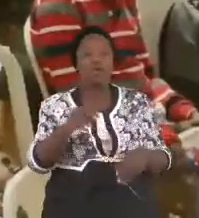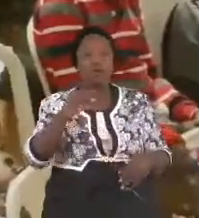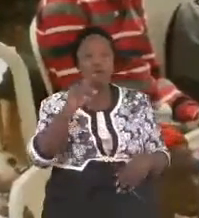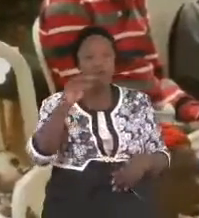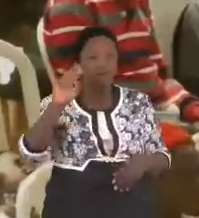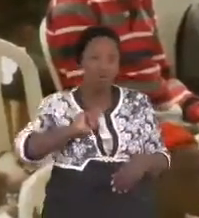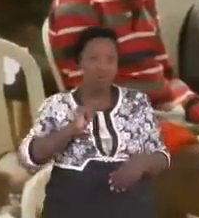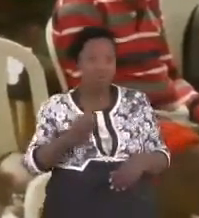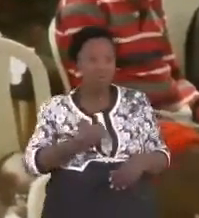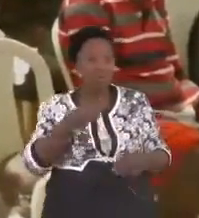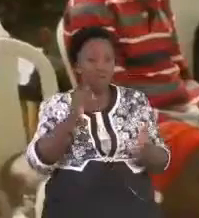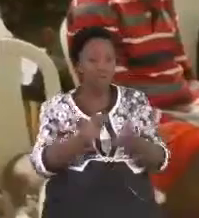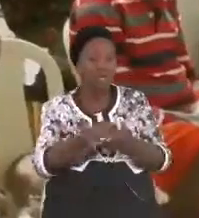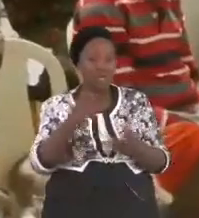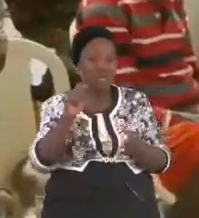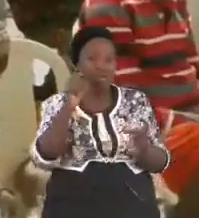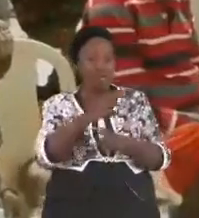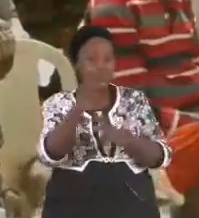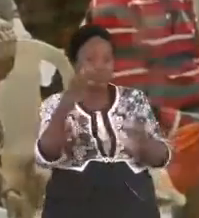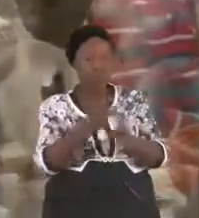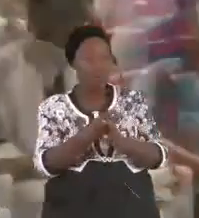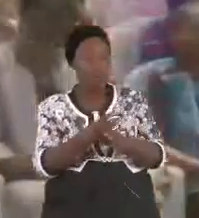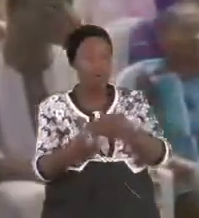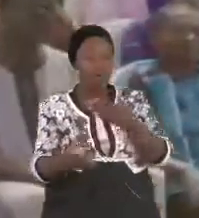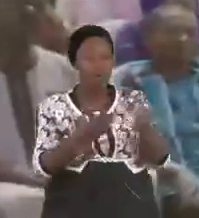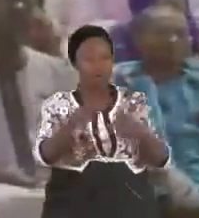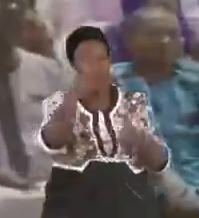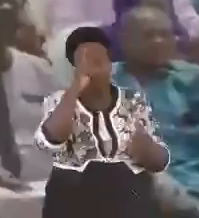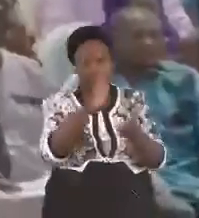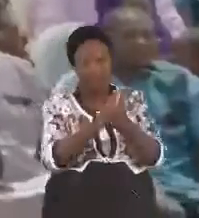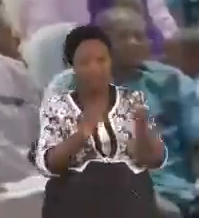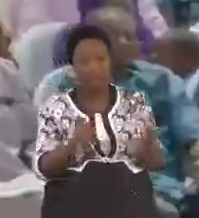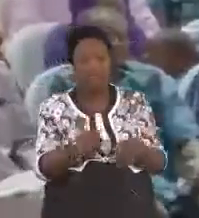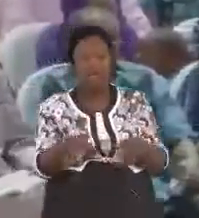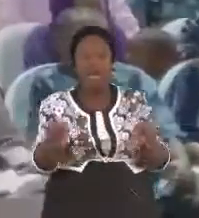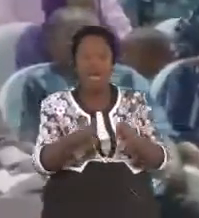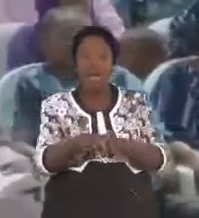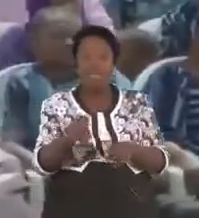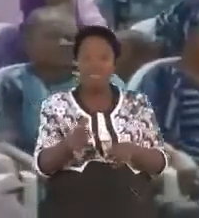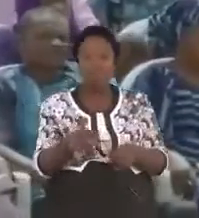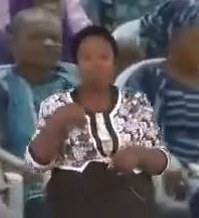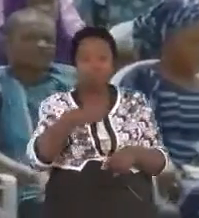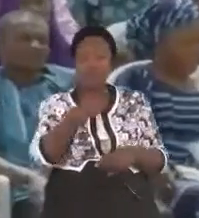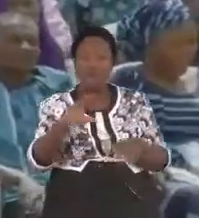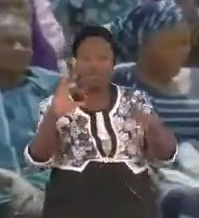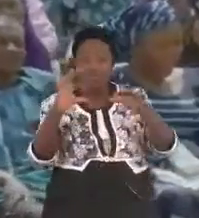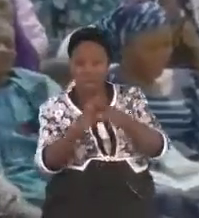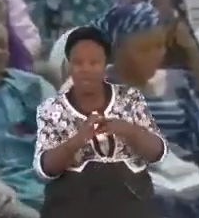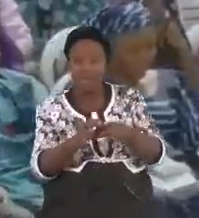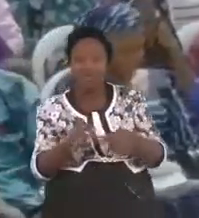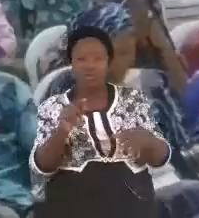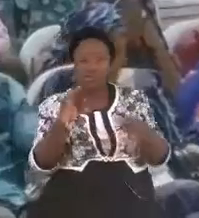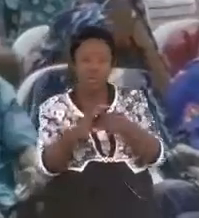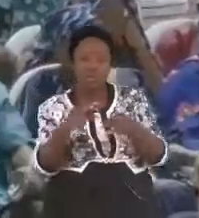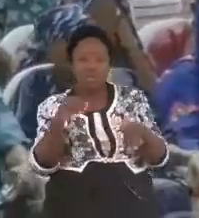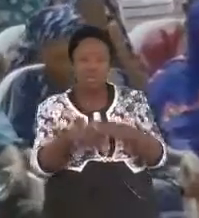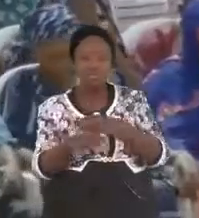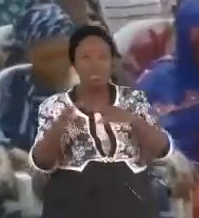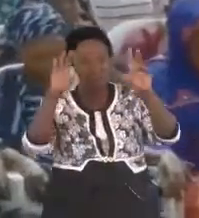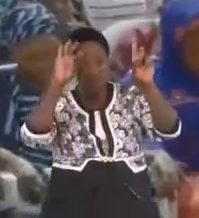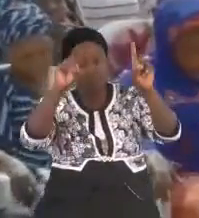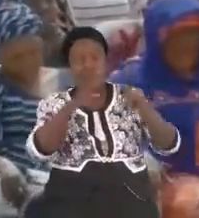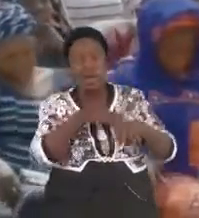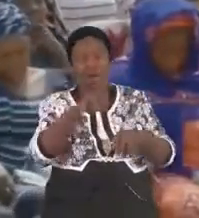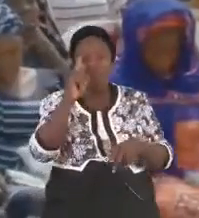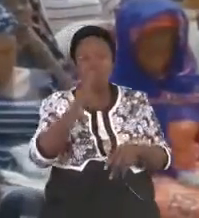we believe as we are one as well united united telling him and warned in him and was seen